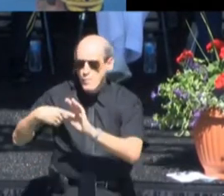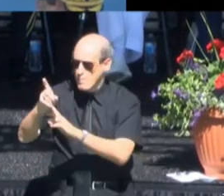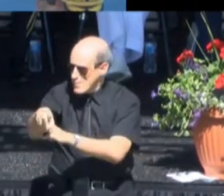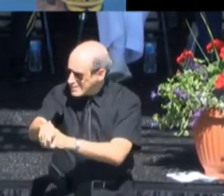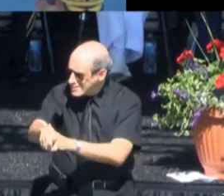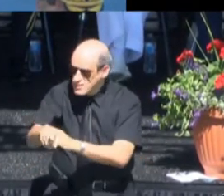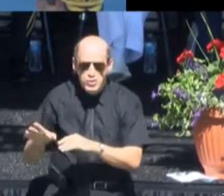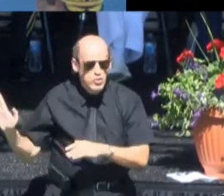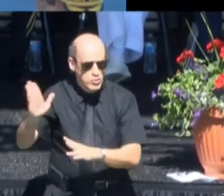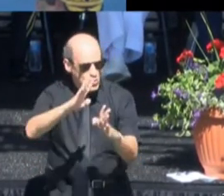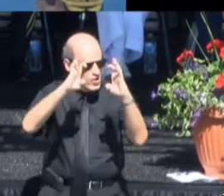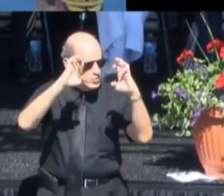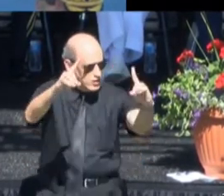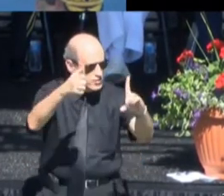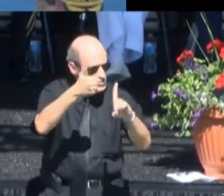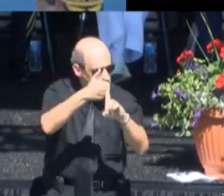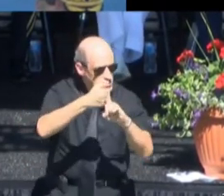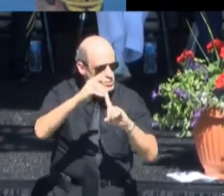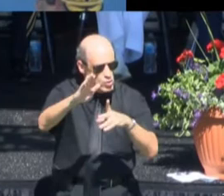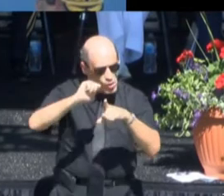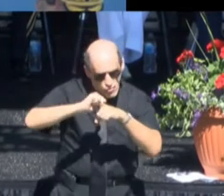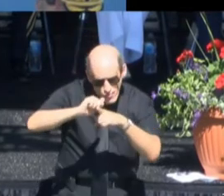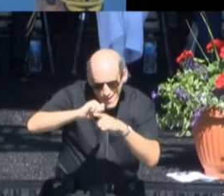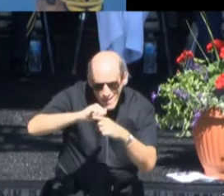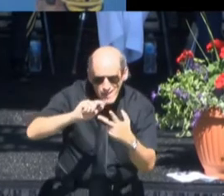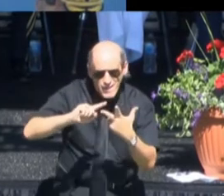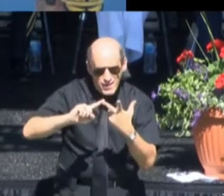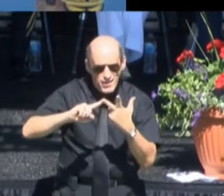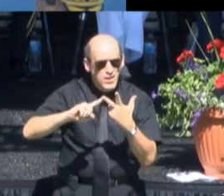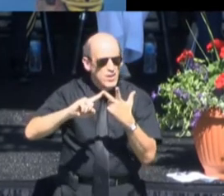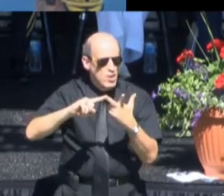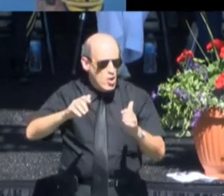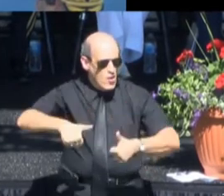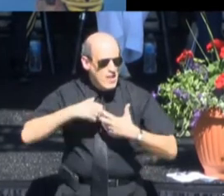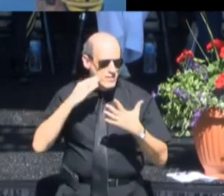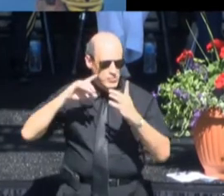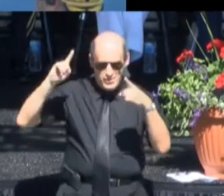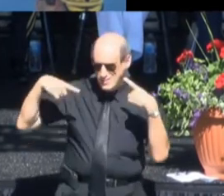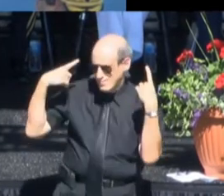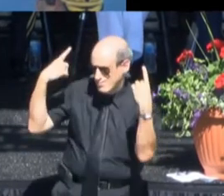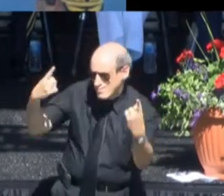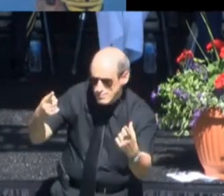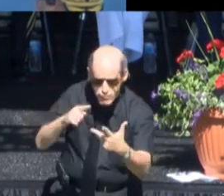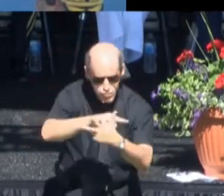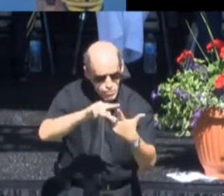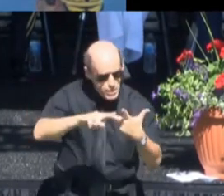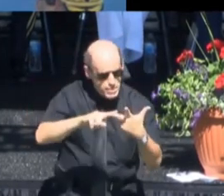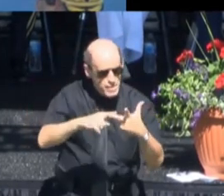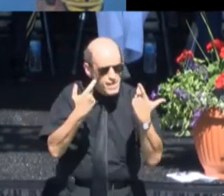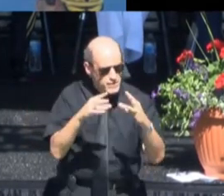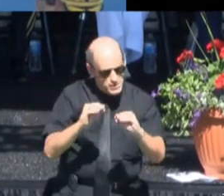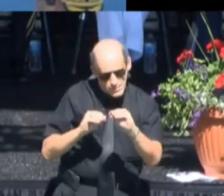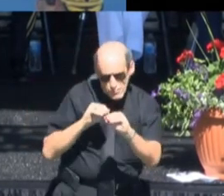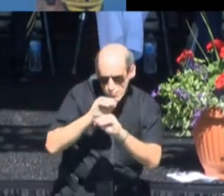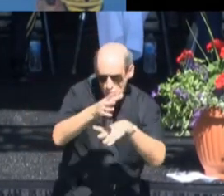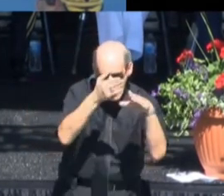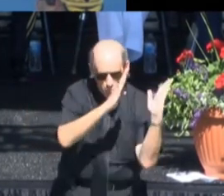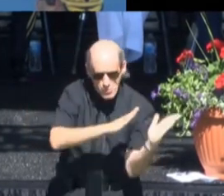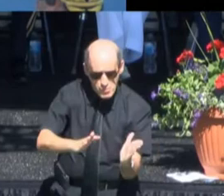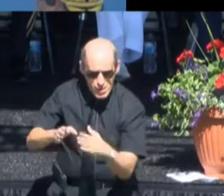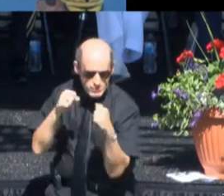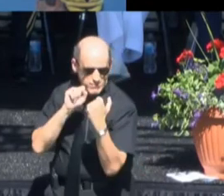Your education, your training, and your life experience have prepared you for those